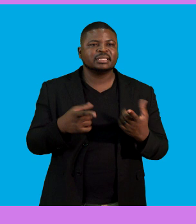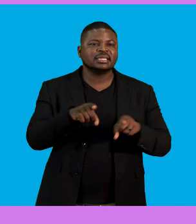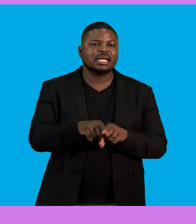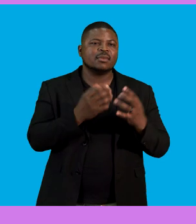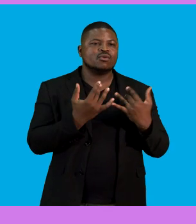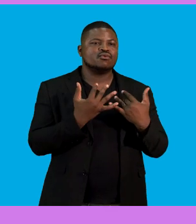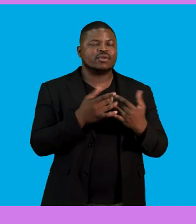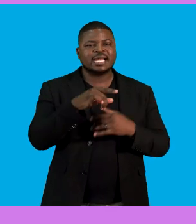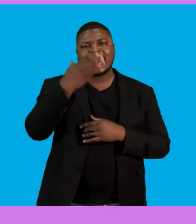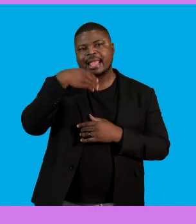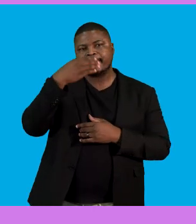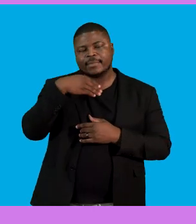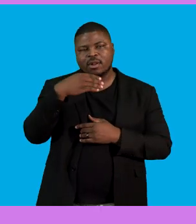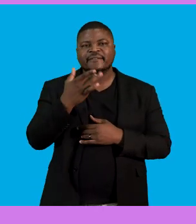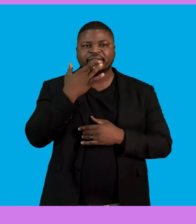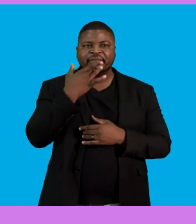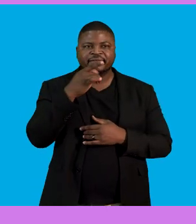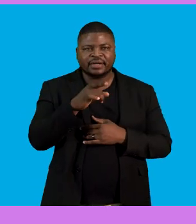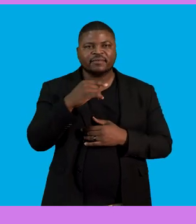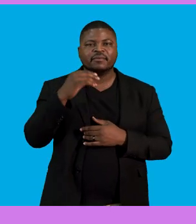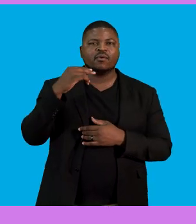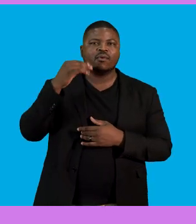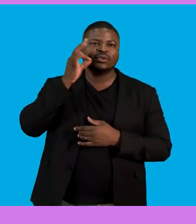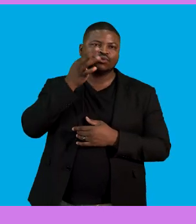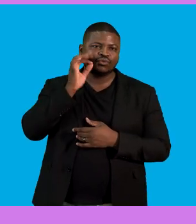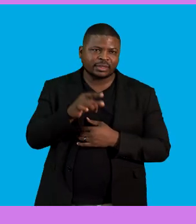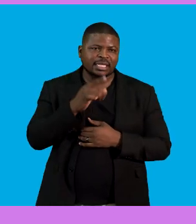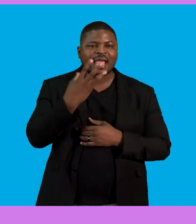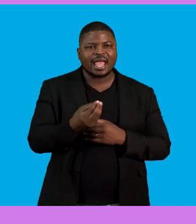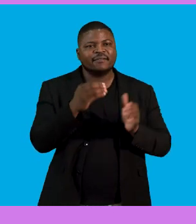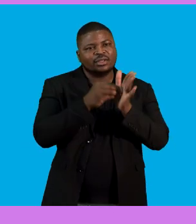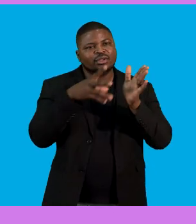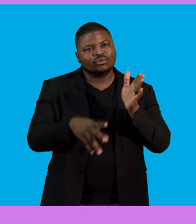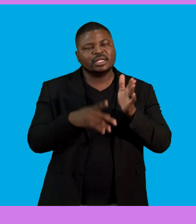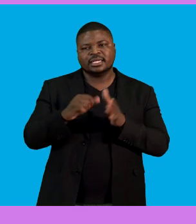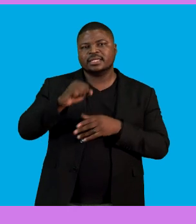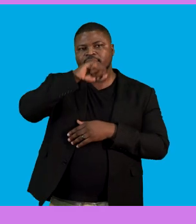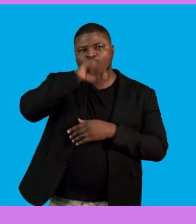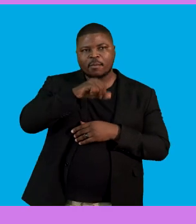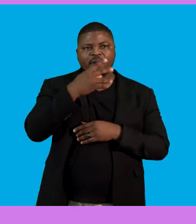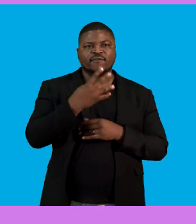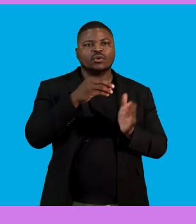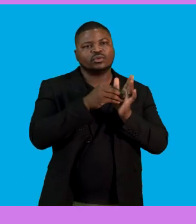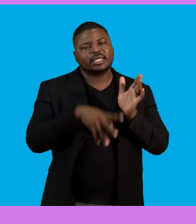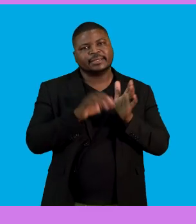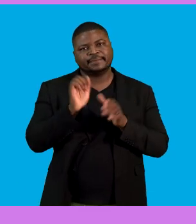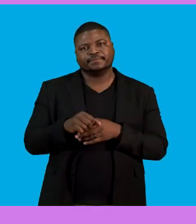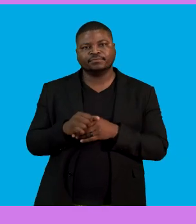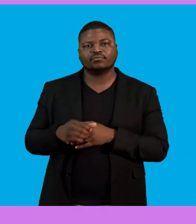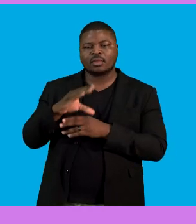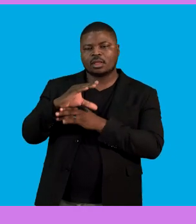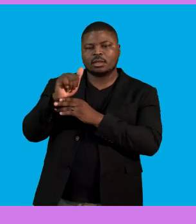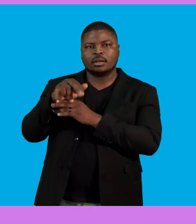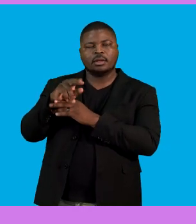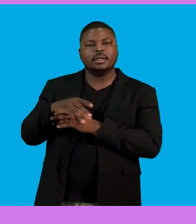a green apple flavor for a candy, we've got only 4 learners that say this is their favorite. Then with a